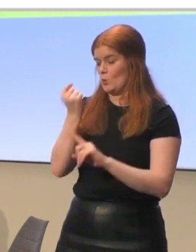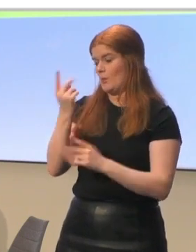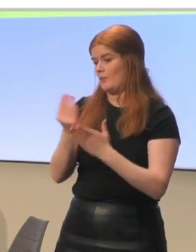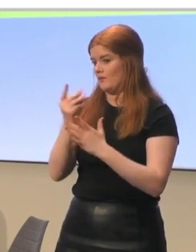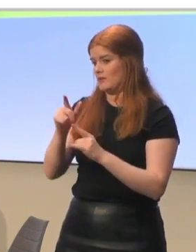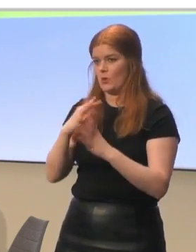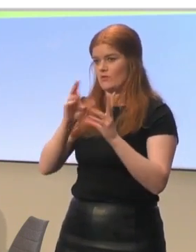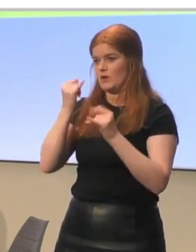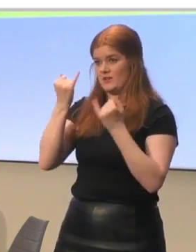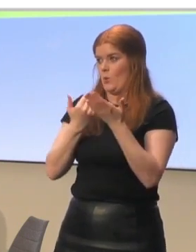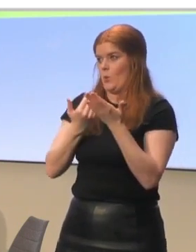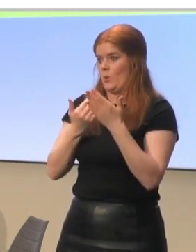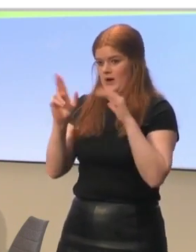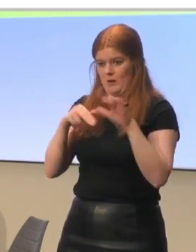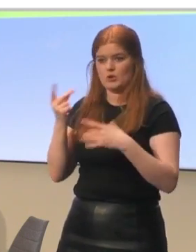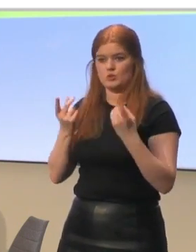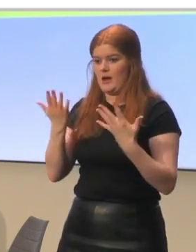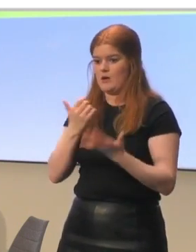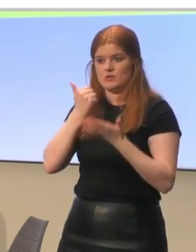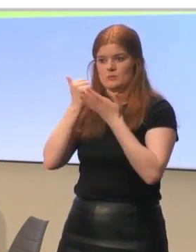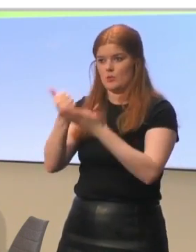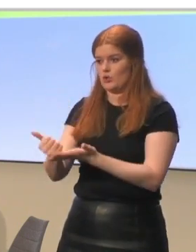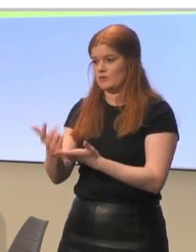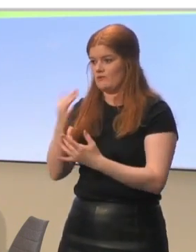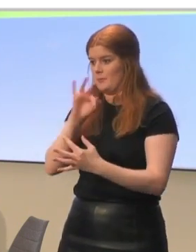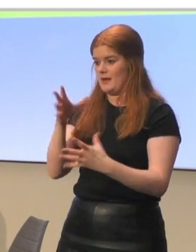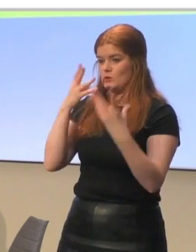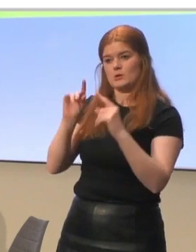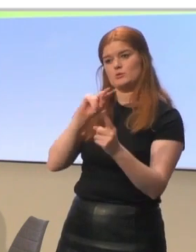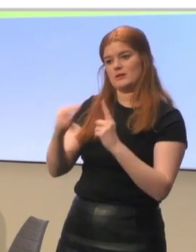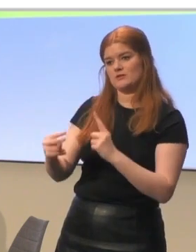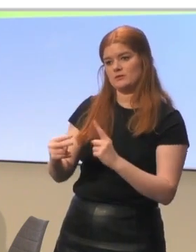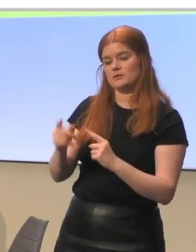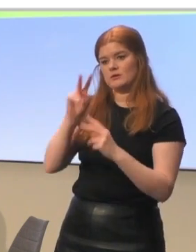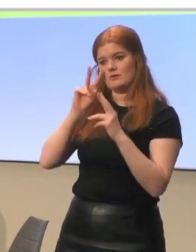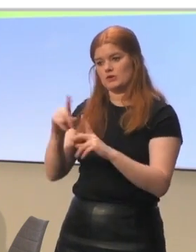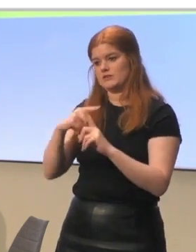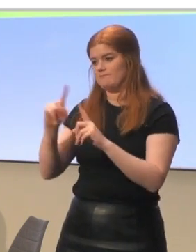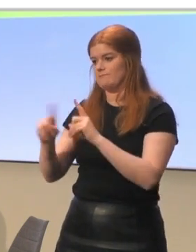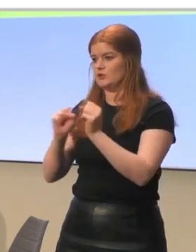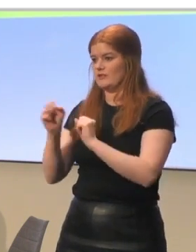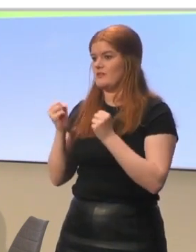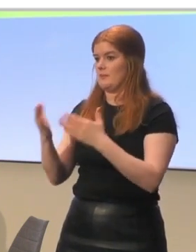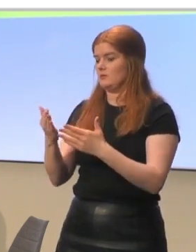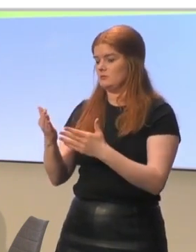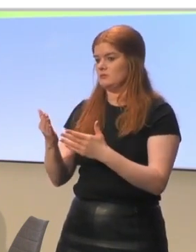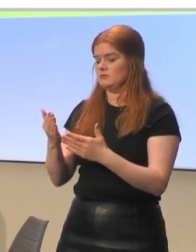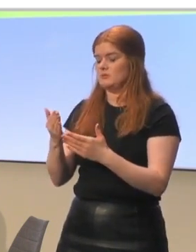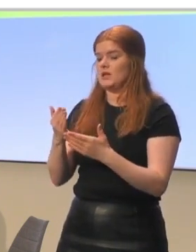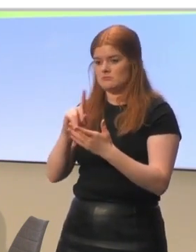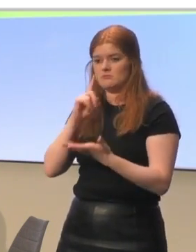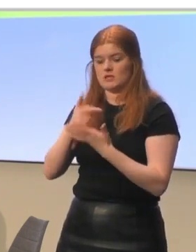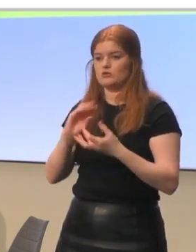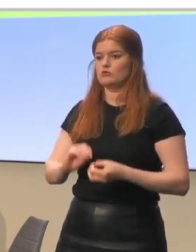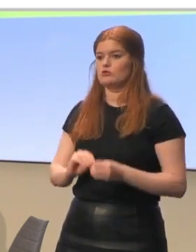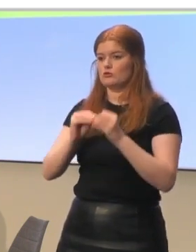idea of, well, what can we do in supporting it from an educational point of view, looking at the services that were there, and they decided to